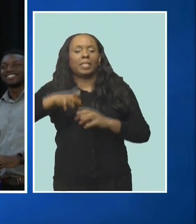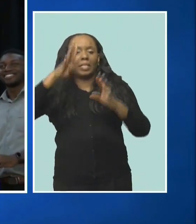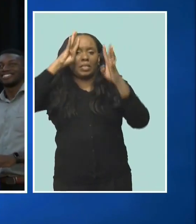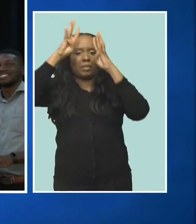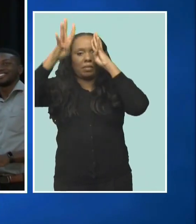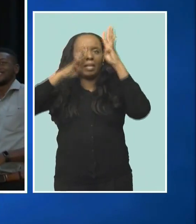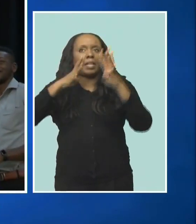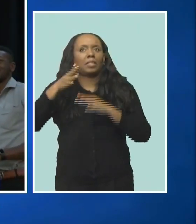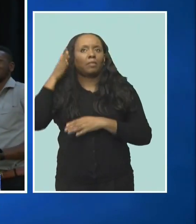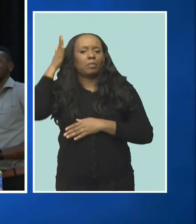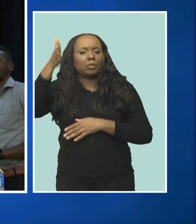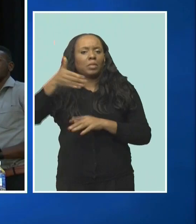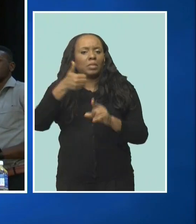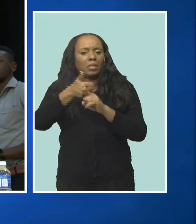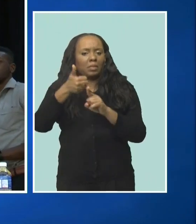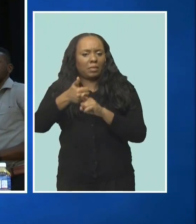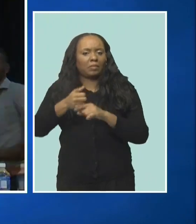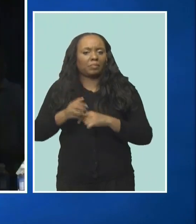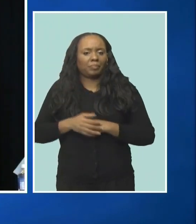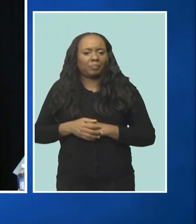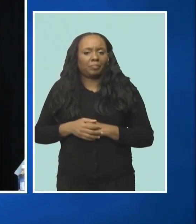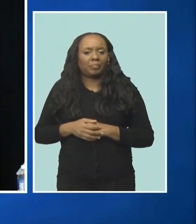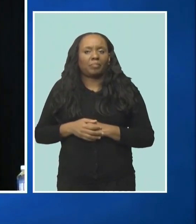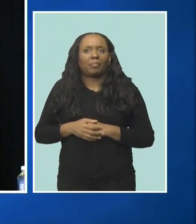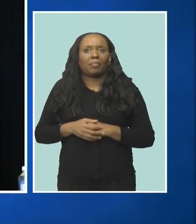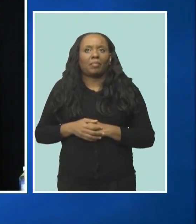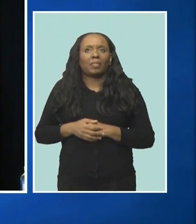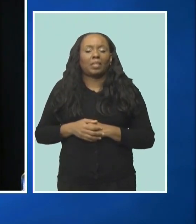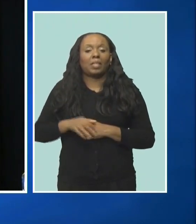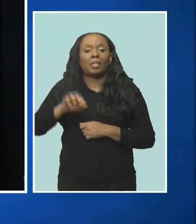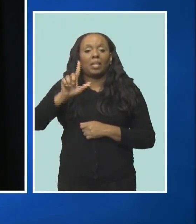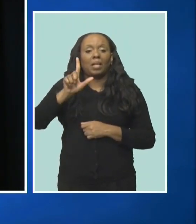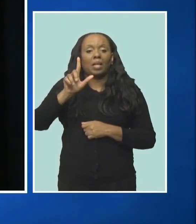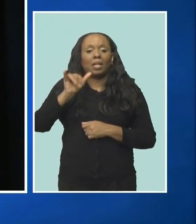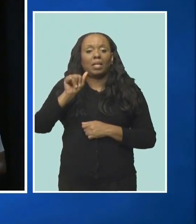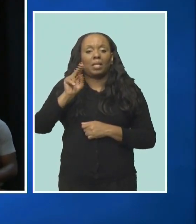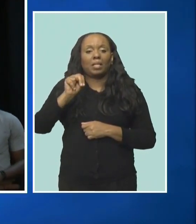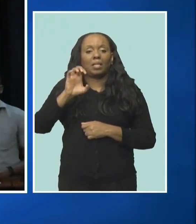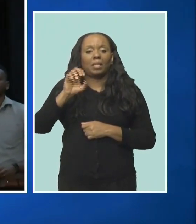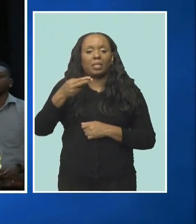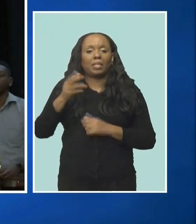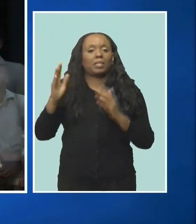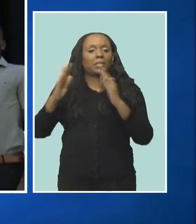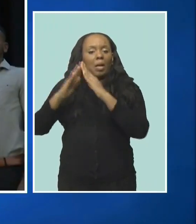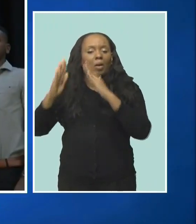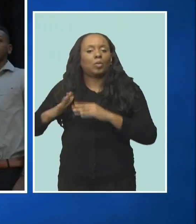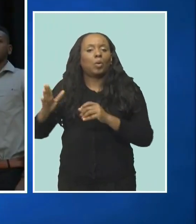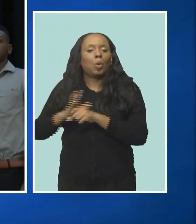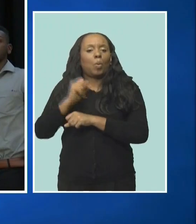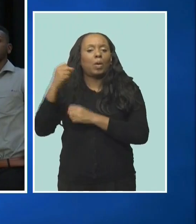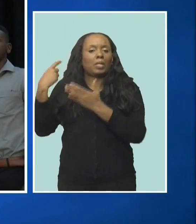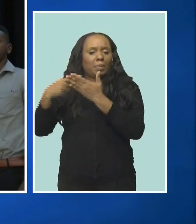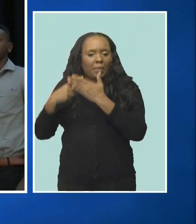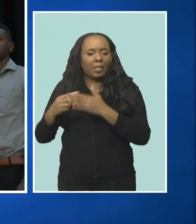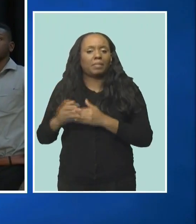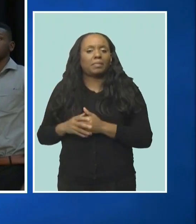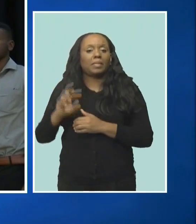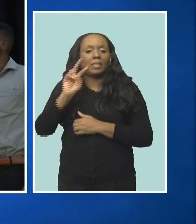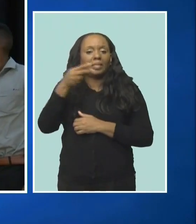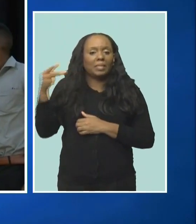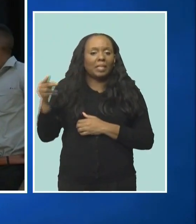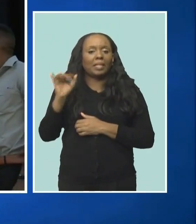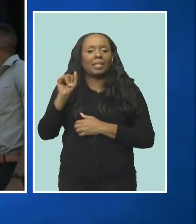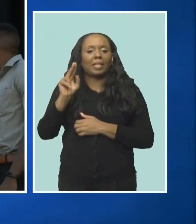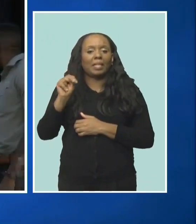At the end of the hour-long debate, Lynch House was announced as winners of the debate, followed by Innis House, with